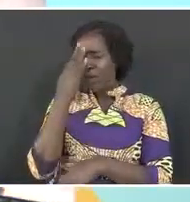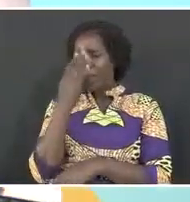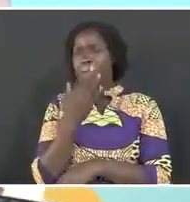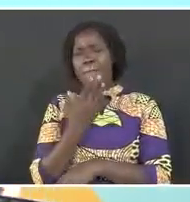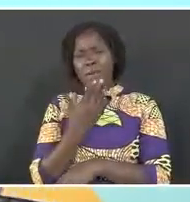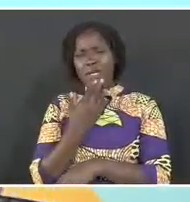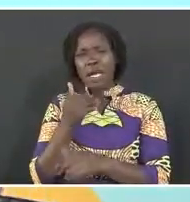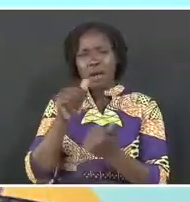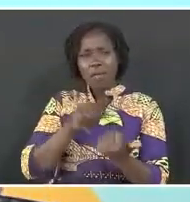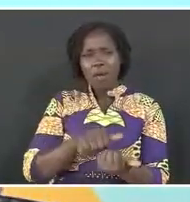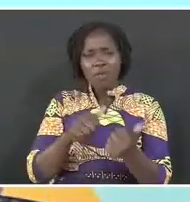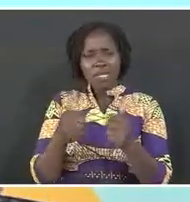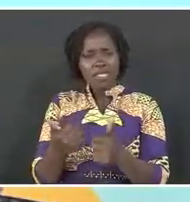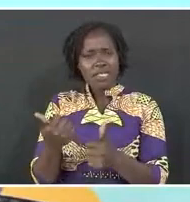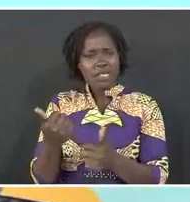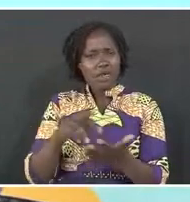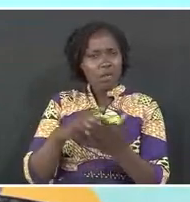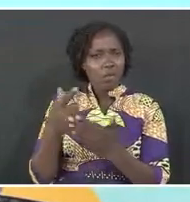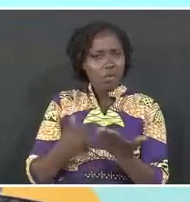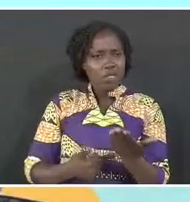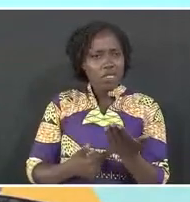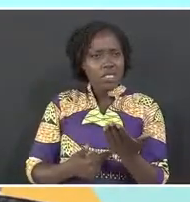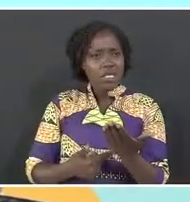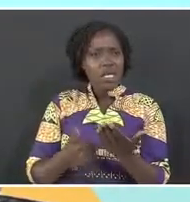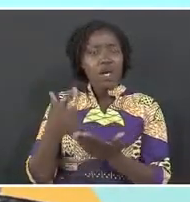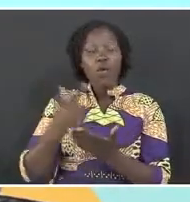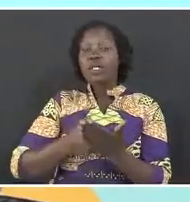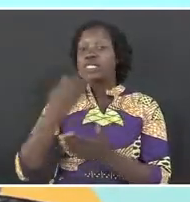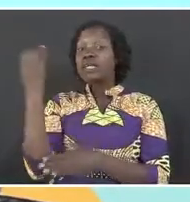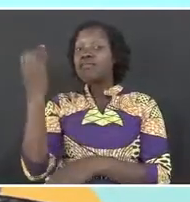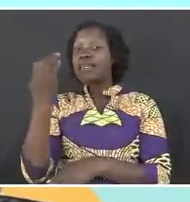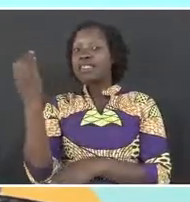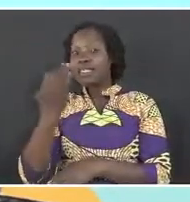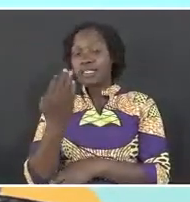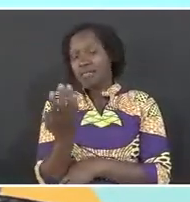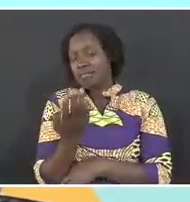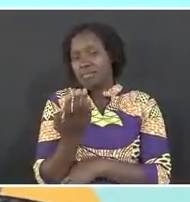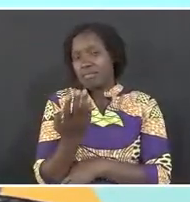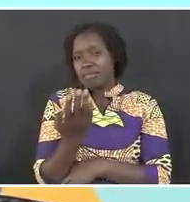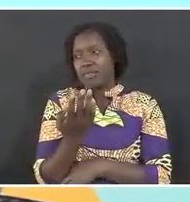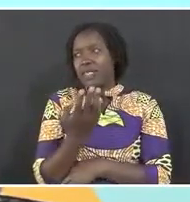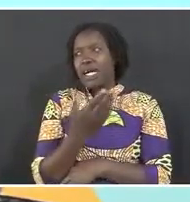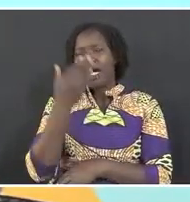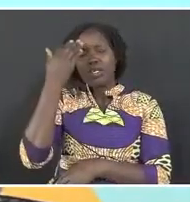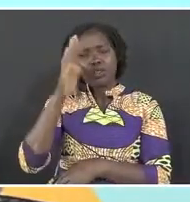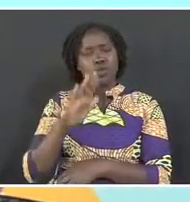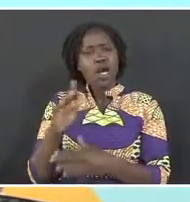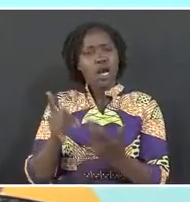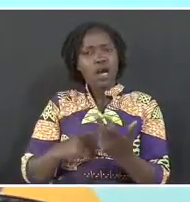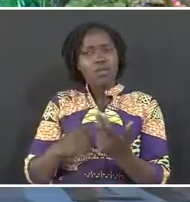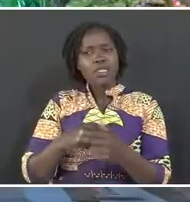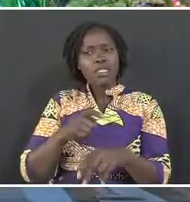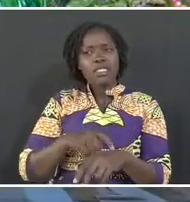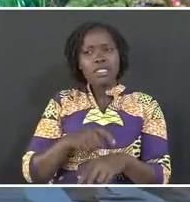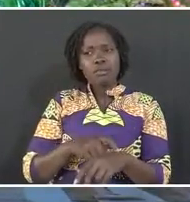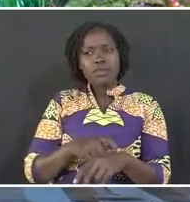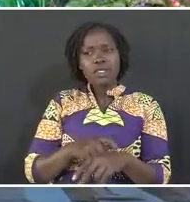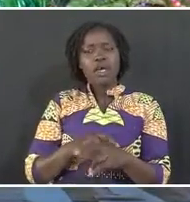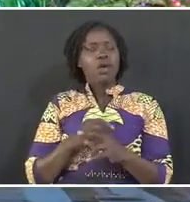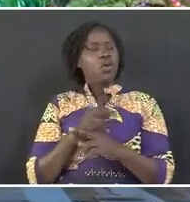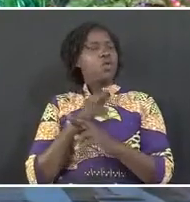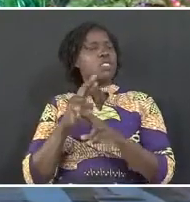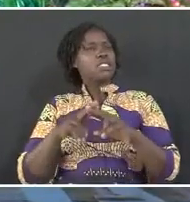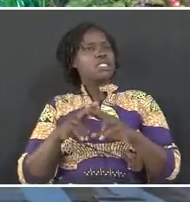is evangelism? What is evangelism? I don't know how many times we pause to